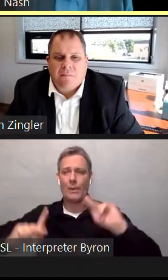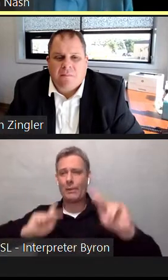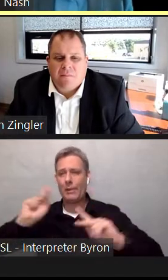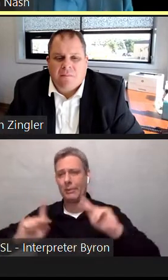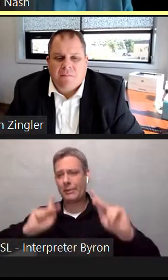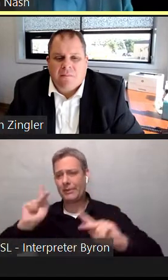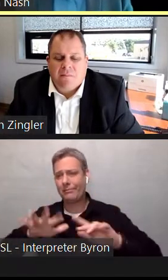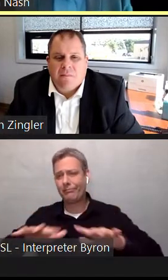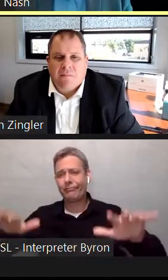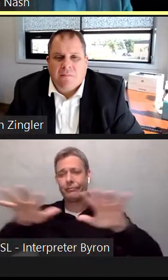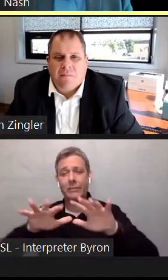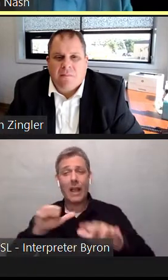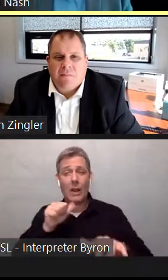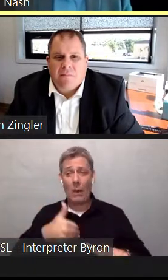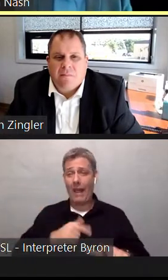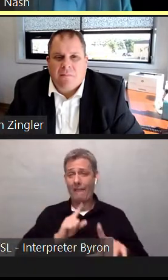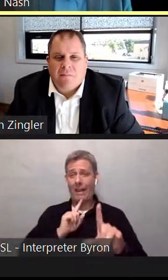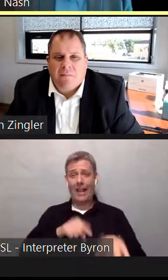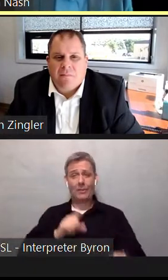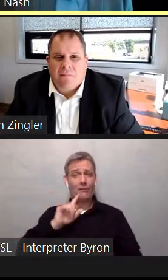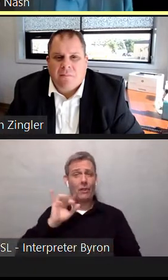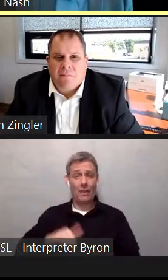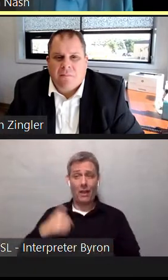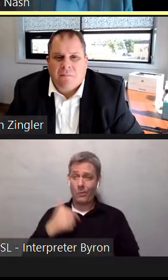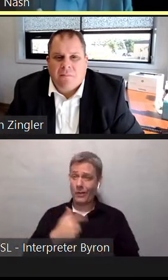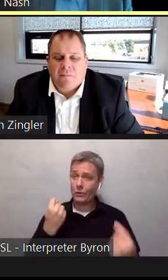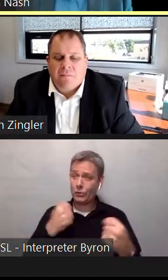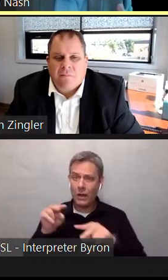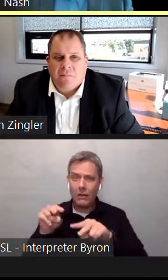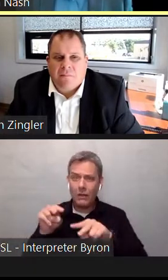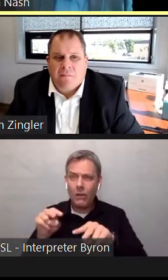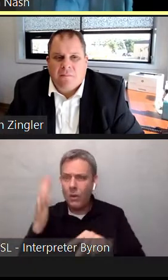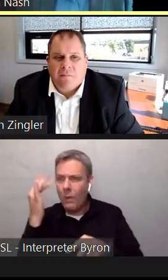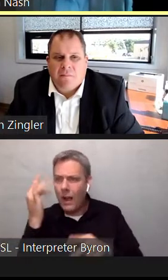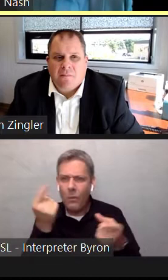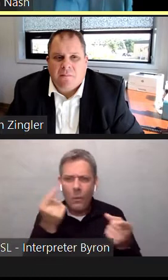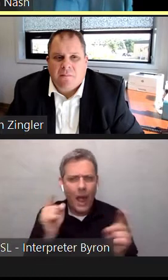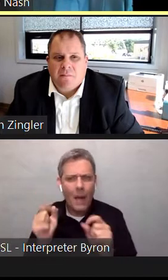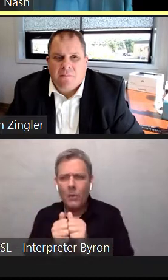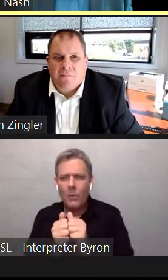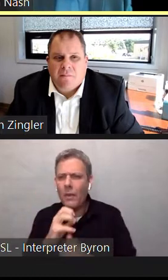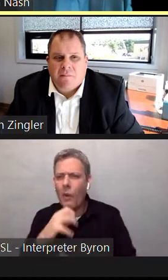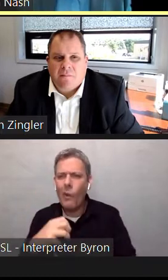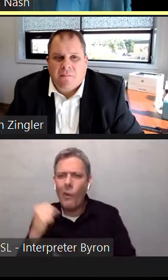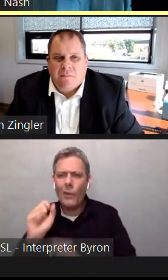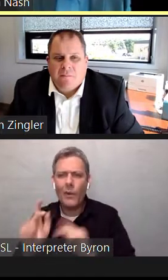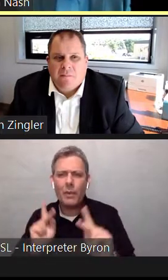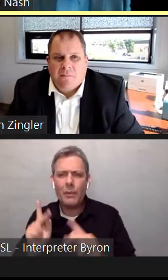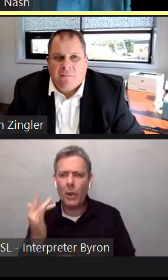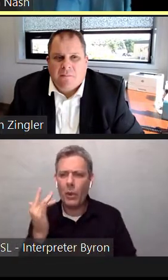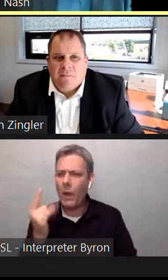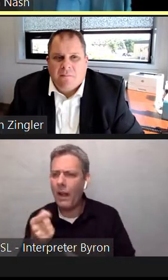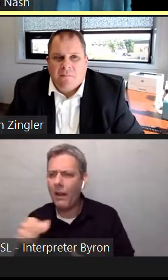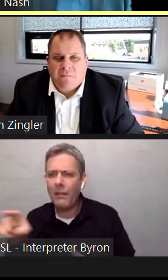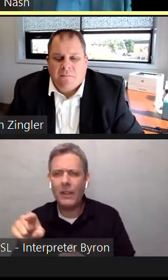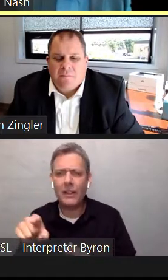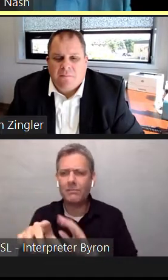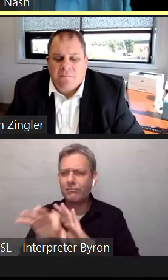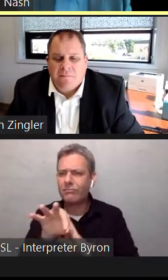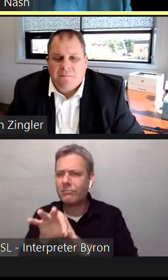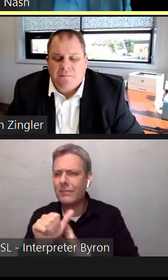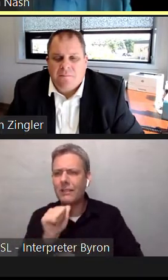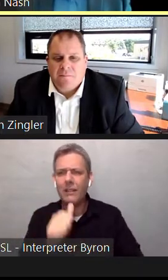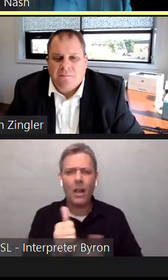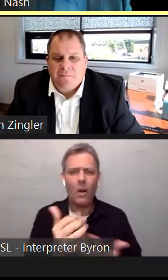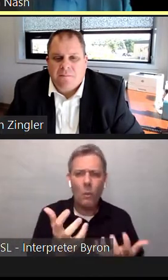have an answer for that other than we're taking a close look at this now. What happens with older people, and do they choose or not choose, and why would they